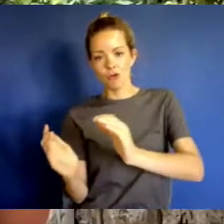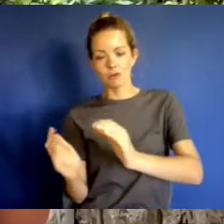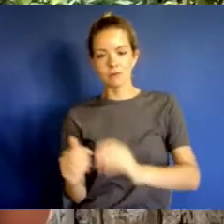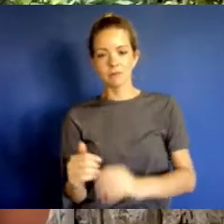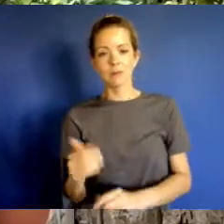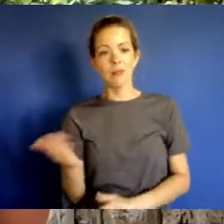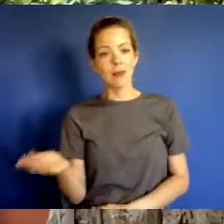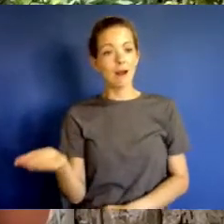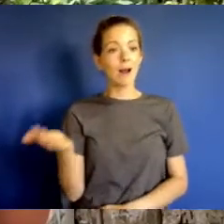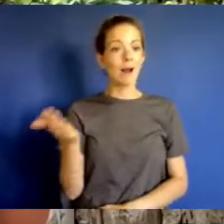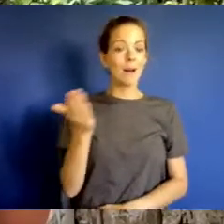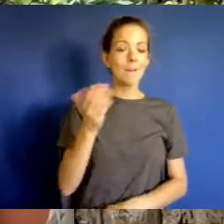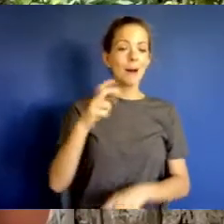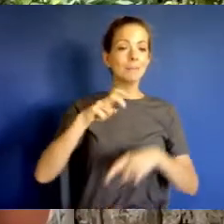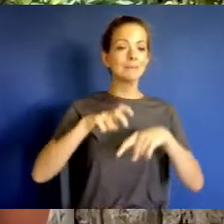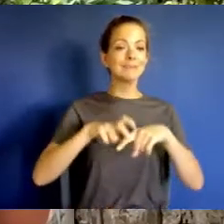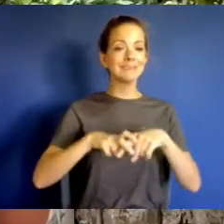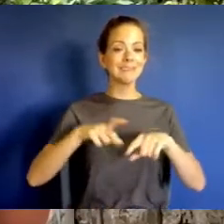And sit yourself up.